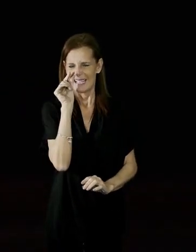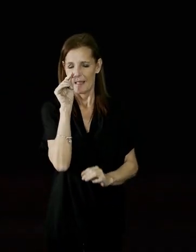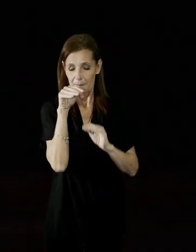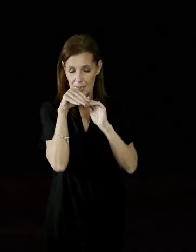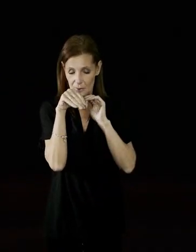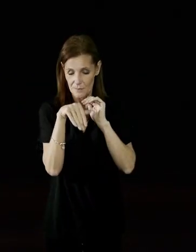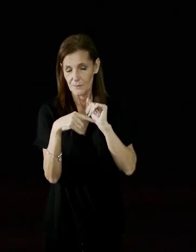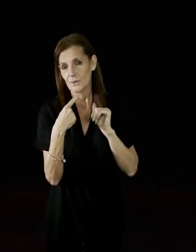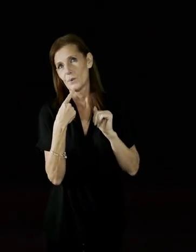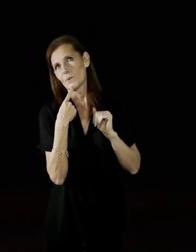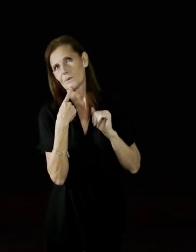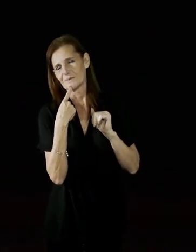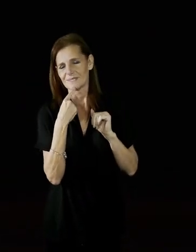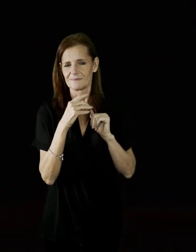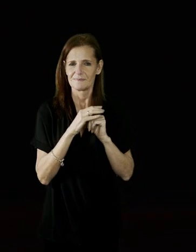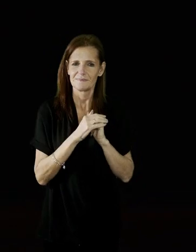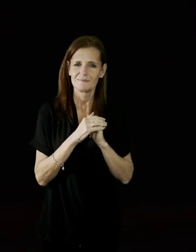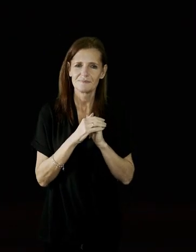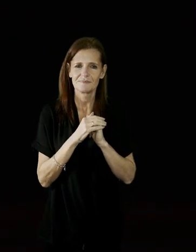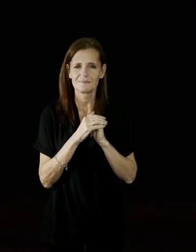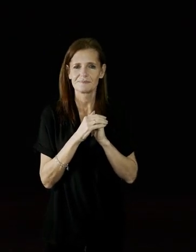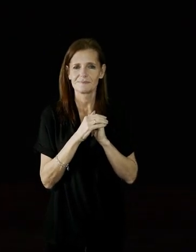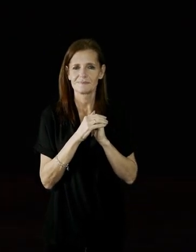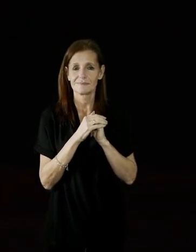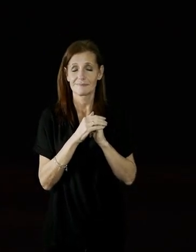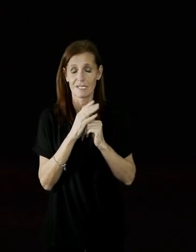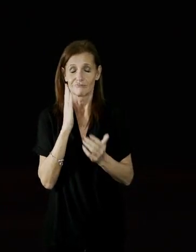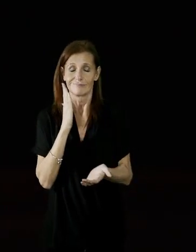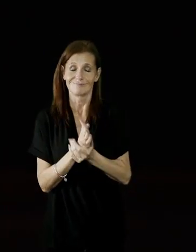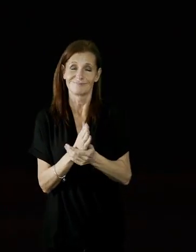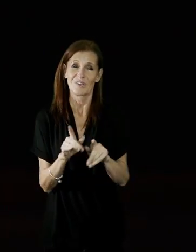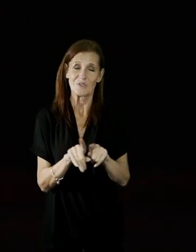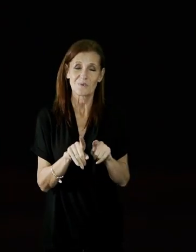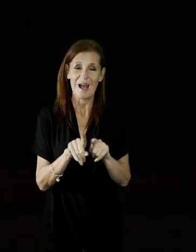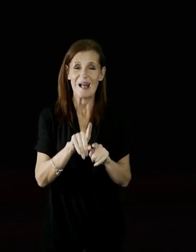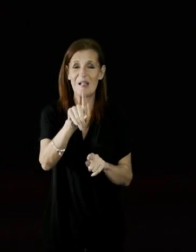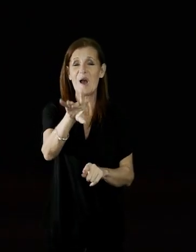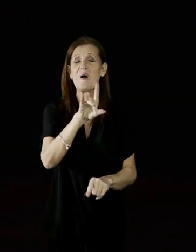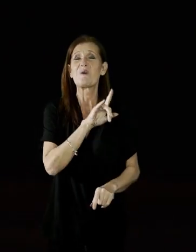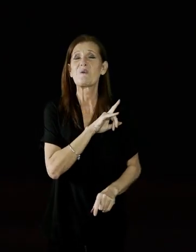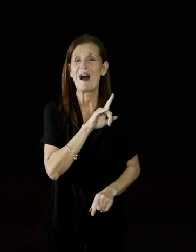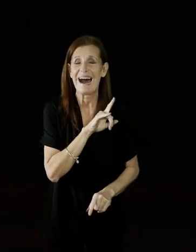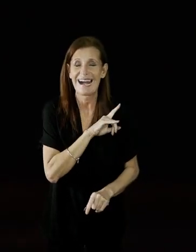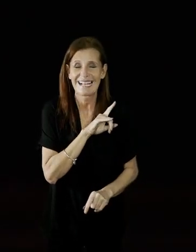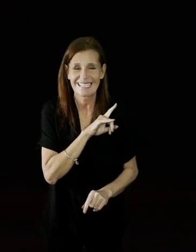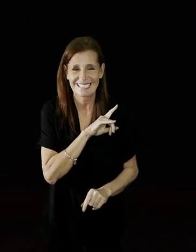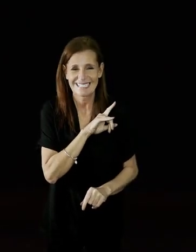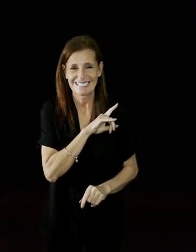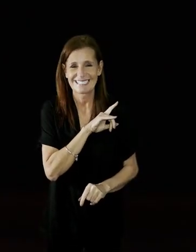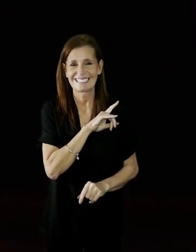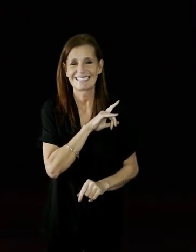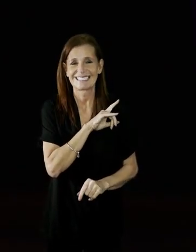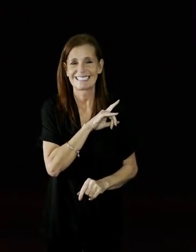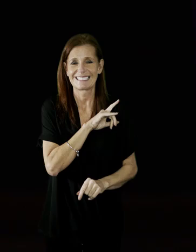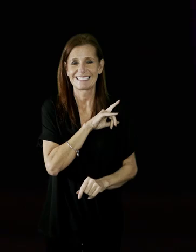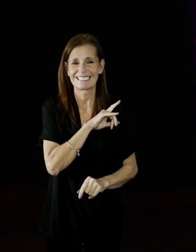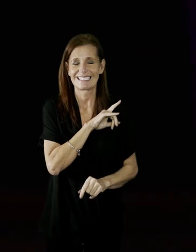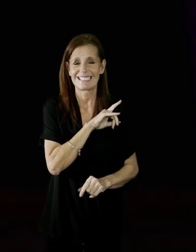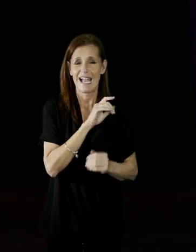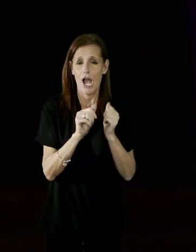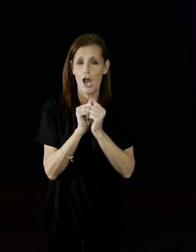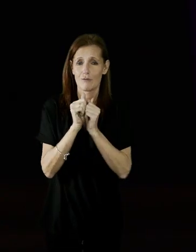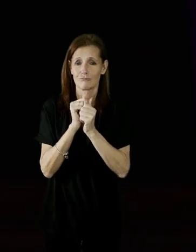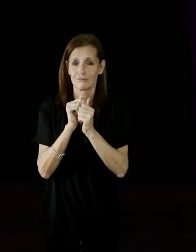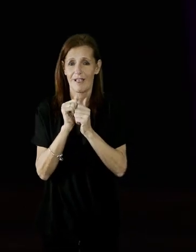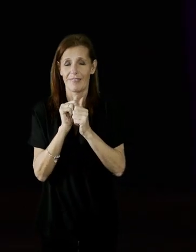metaphorically and literally, because my brother starts going downhill. Now,